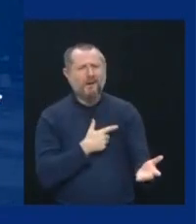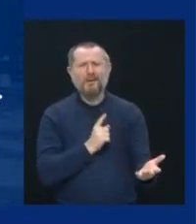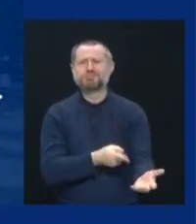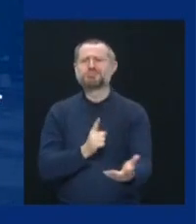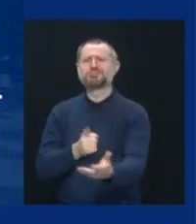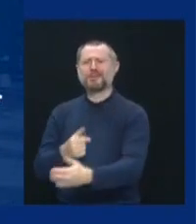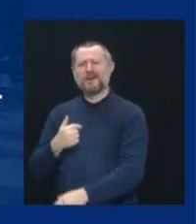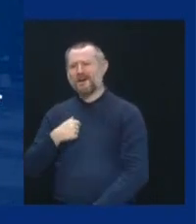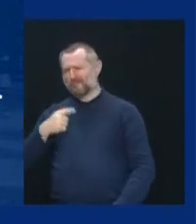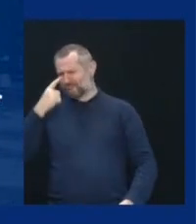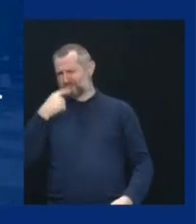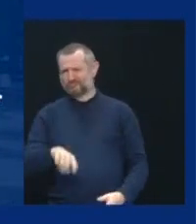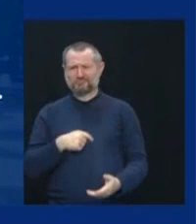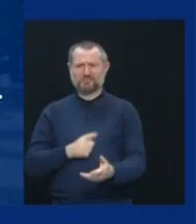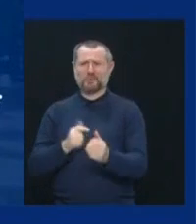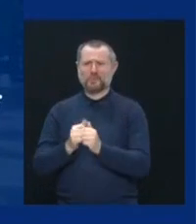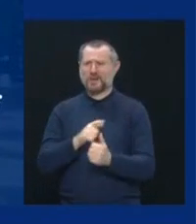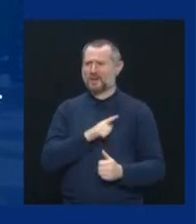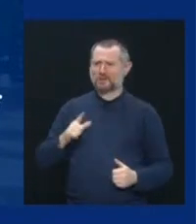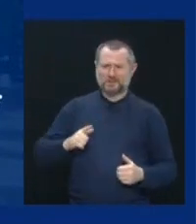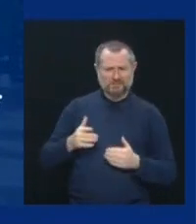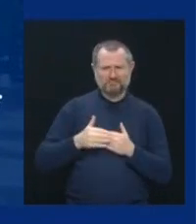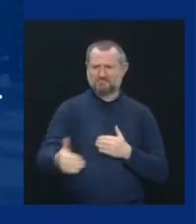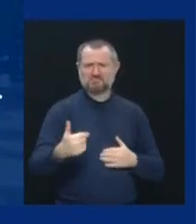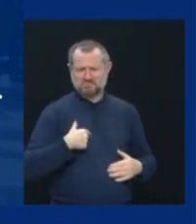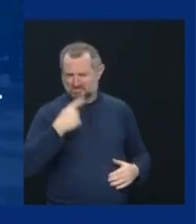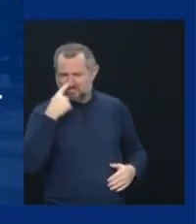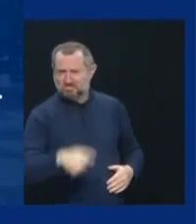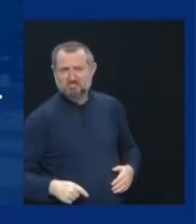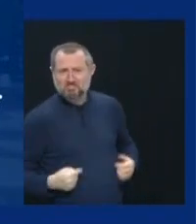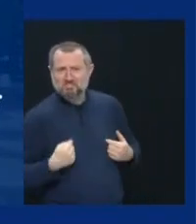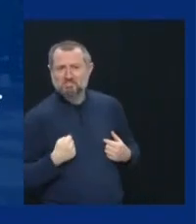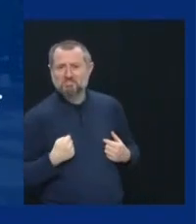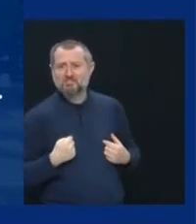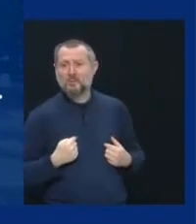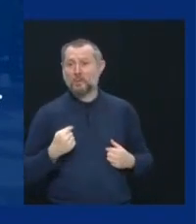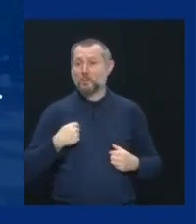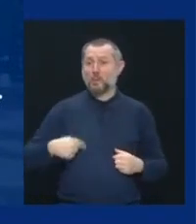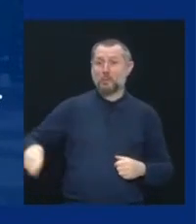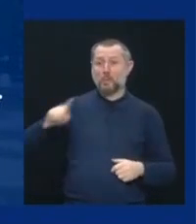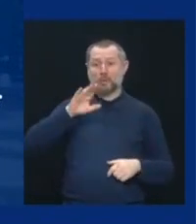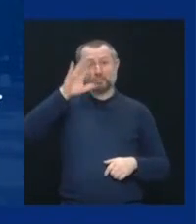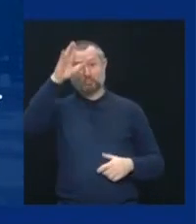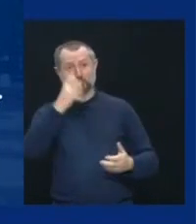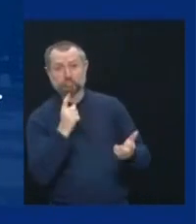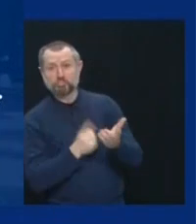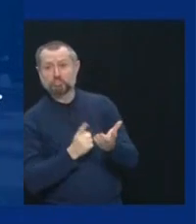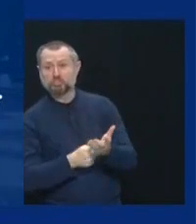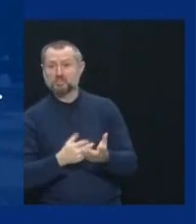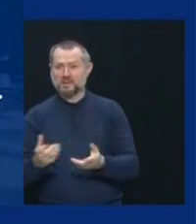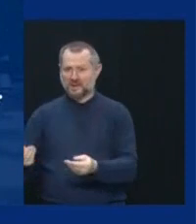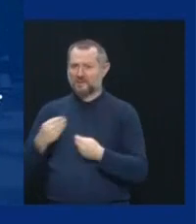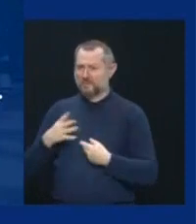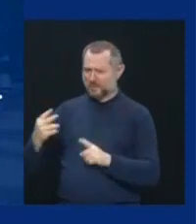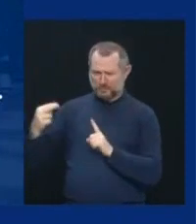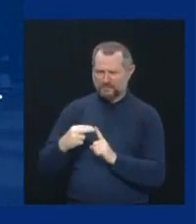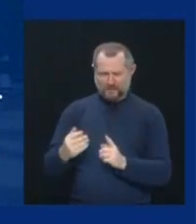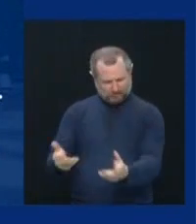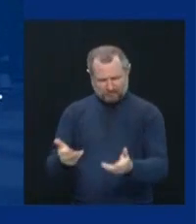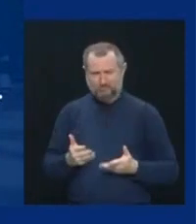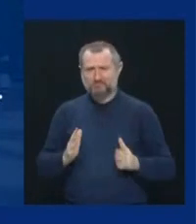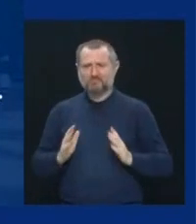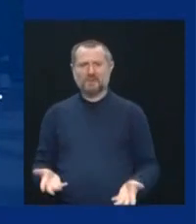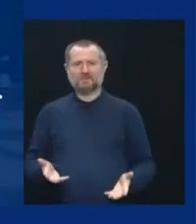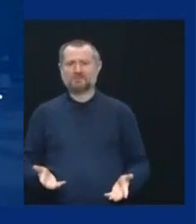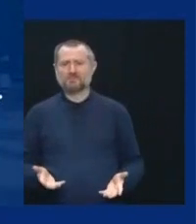problem consulting with the legislature. Anyone who wants to stand up and raise their hand and say, here's my position, great. But